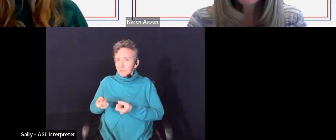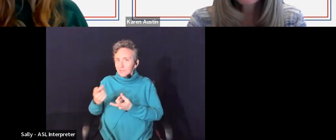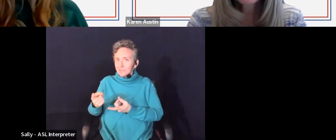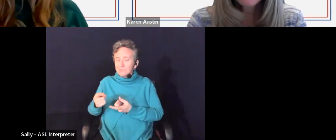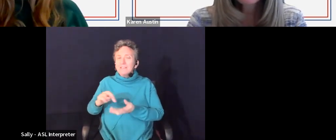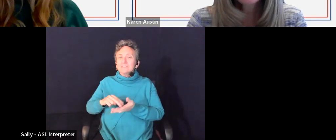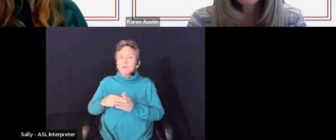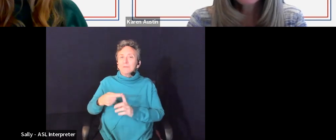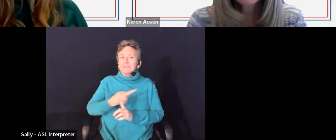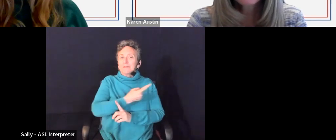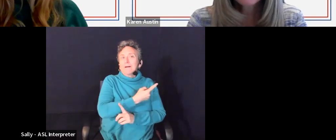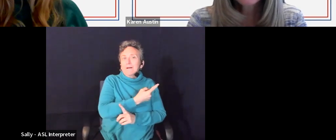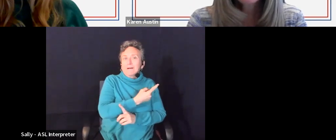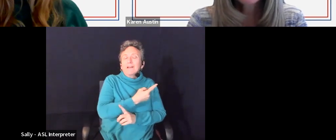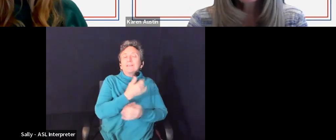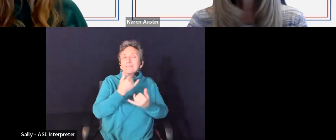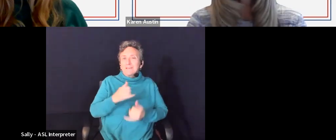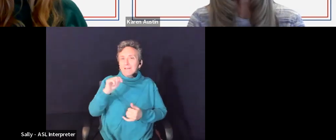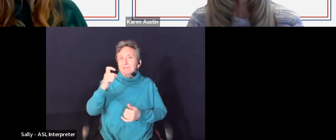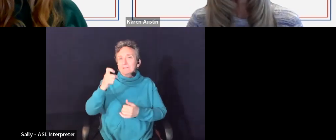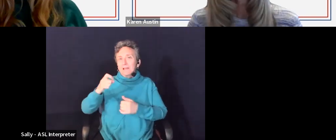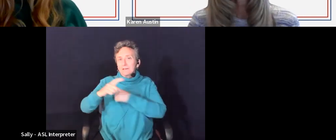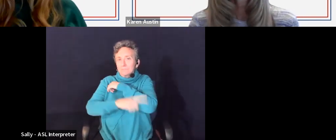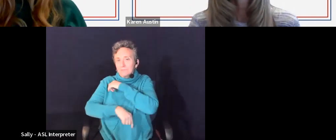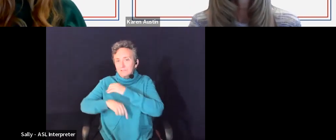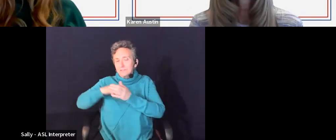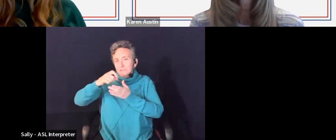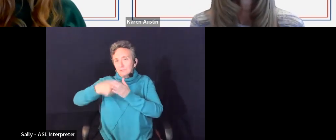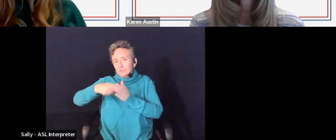trigger some of those tax penalties I talked about earlier.